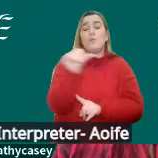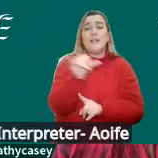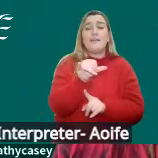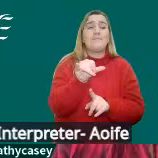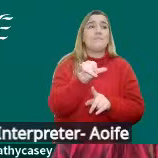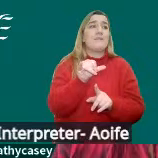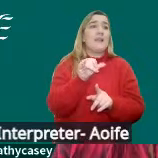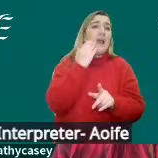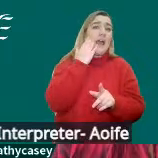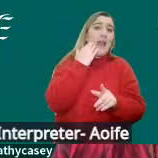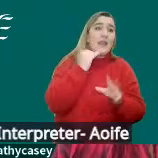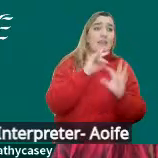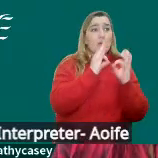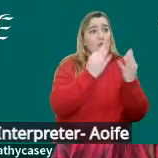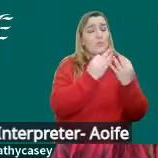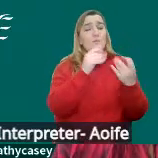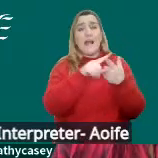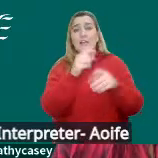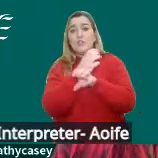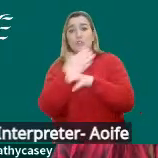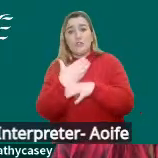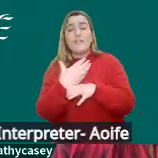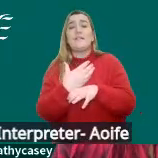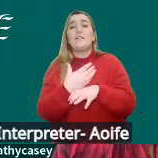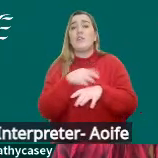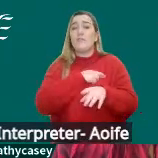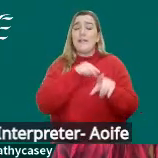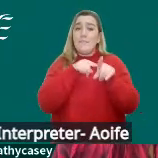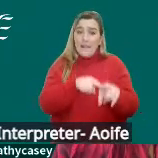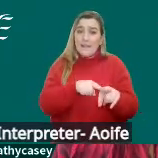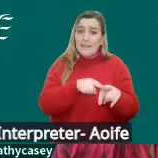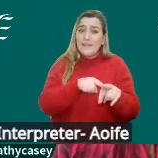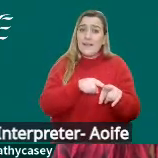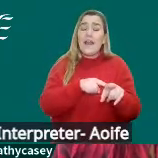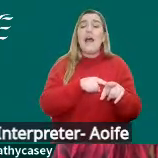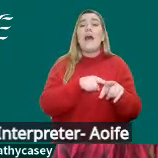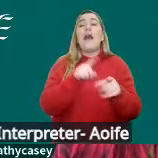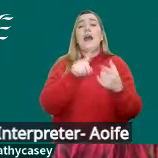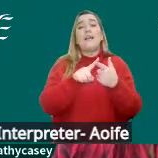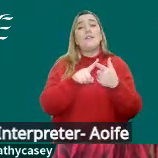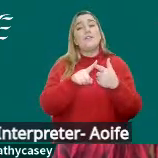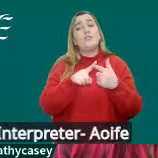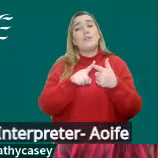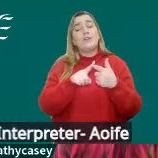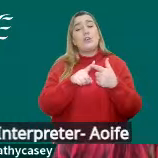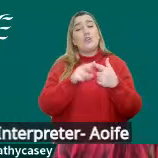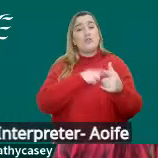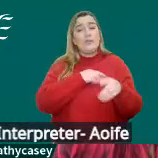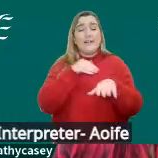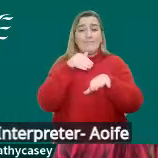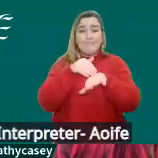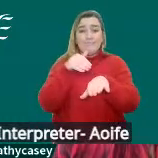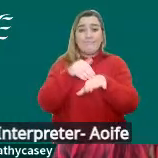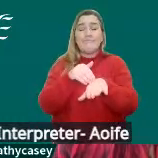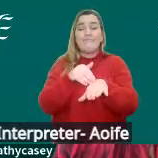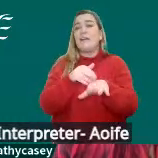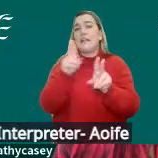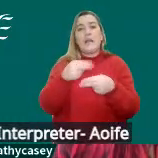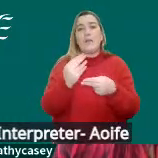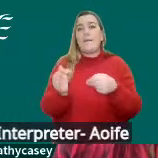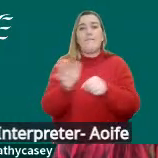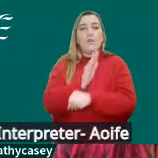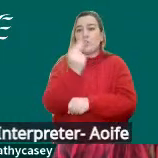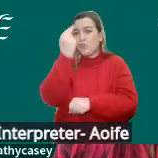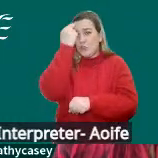countries, and often the actual underlying cause of the flushes and sweats can be poorly understood, but there is no